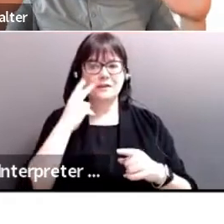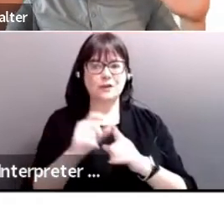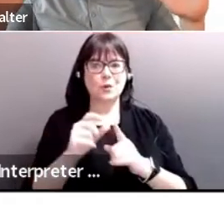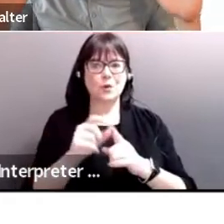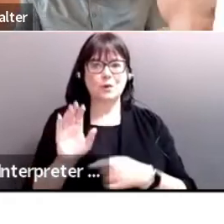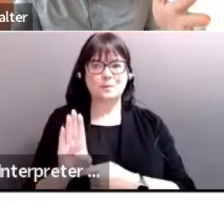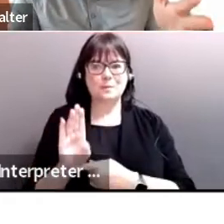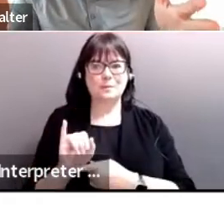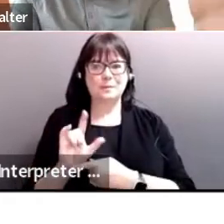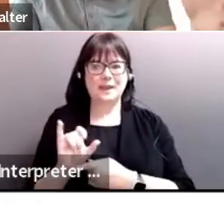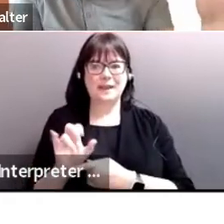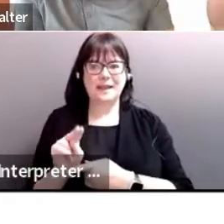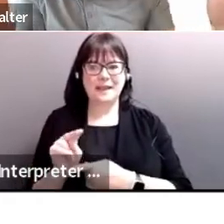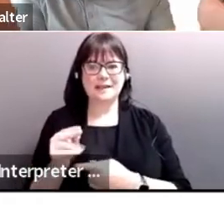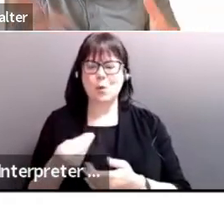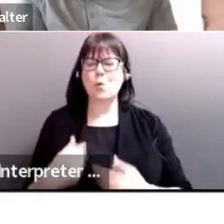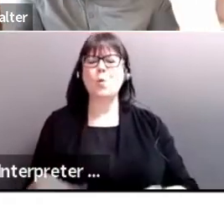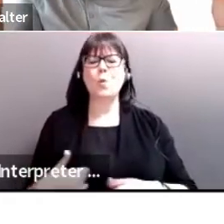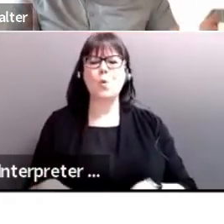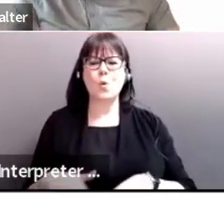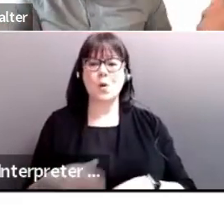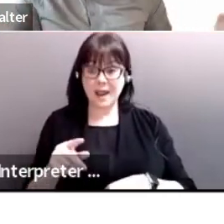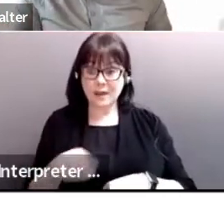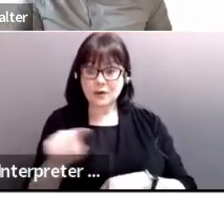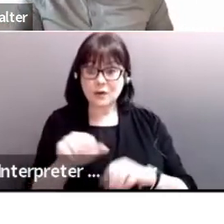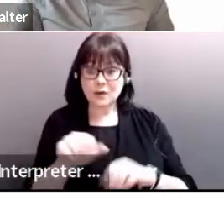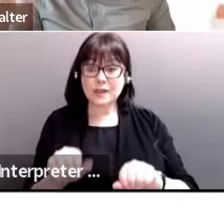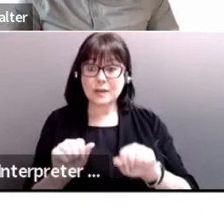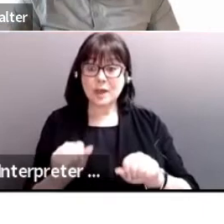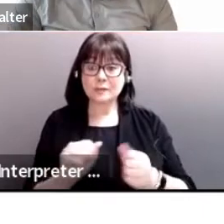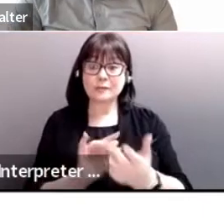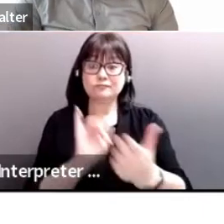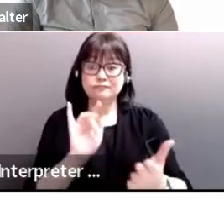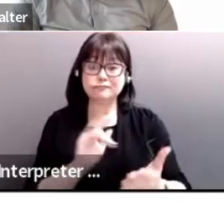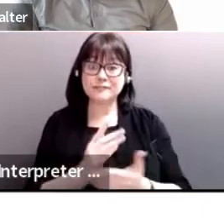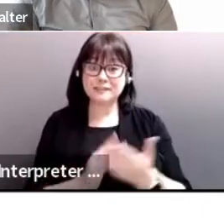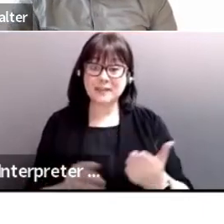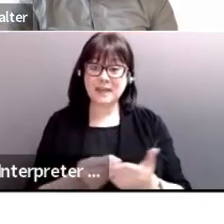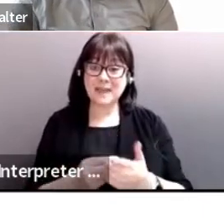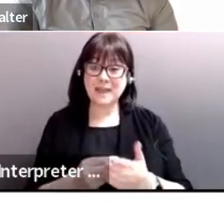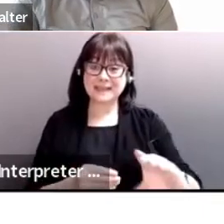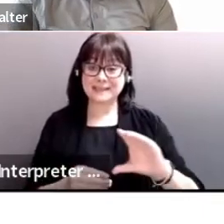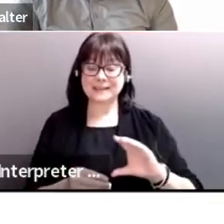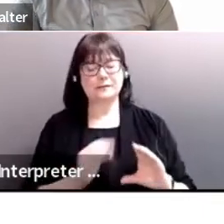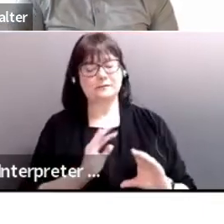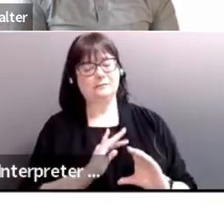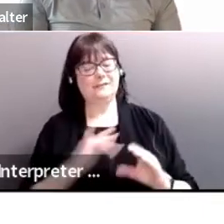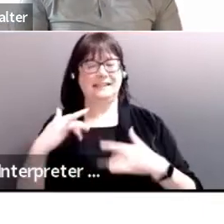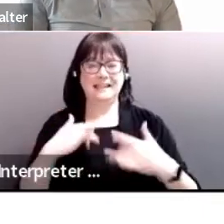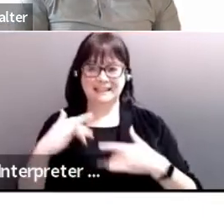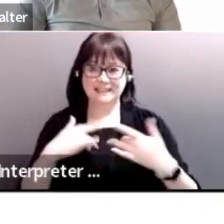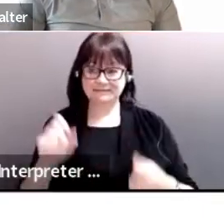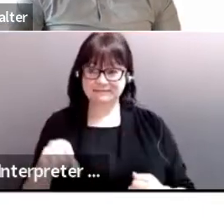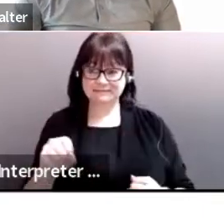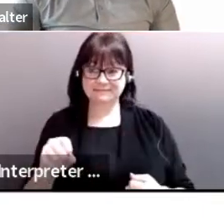And then when you realize that you can actually take advantage of some of these funds, right? Pocket $500,000. That's a ton of funding. So super, super exciting. So